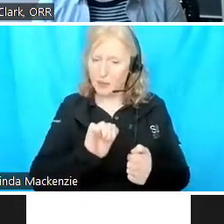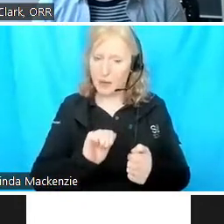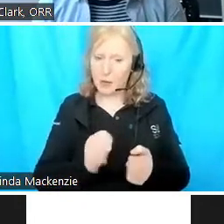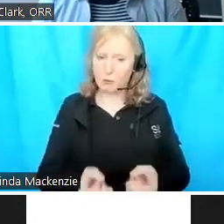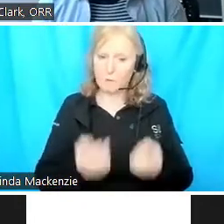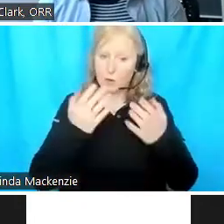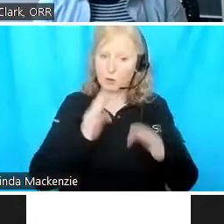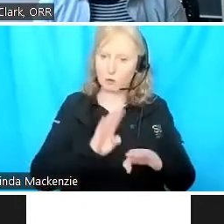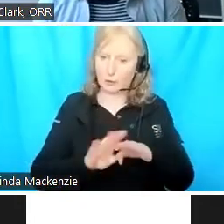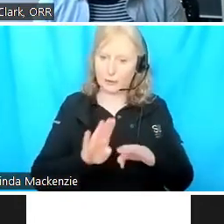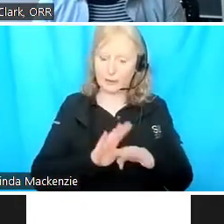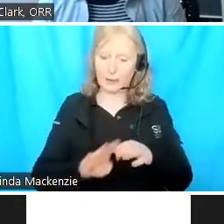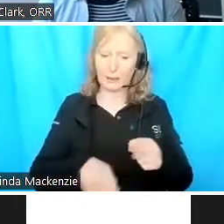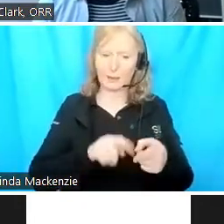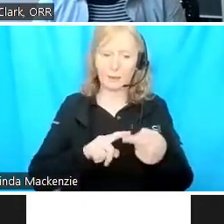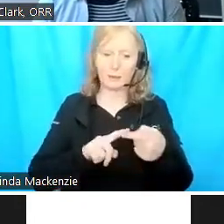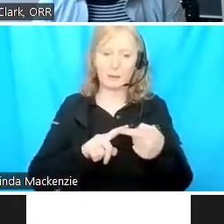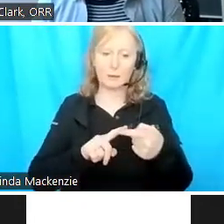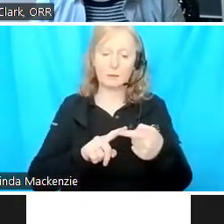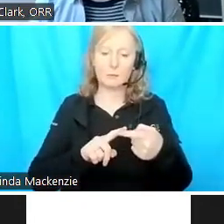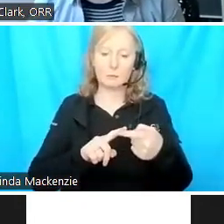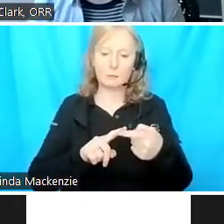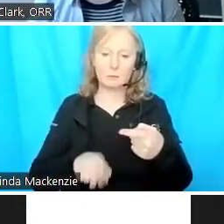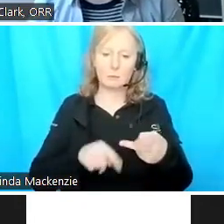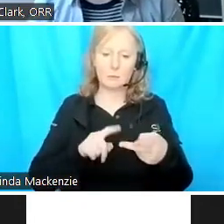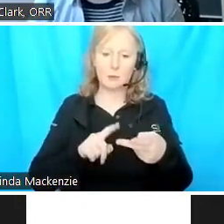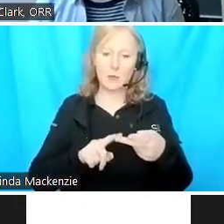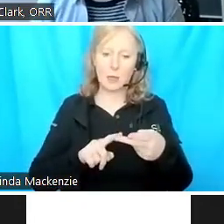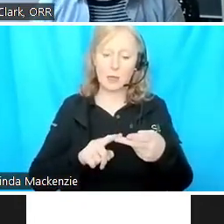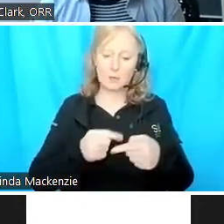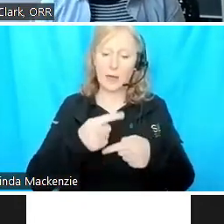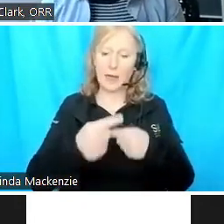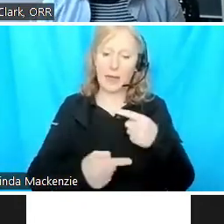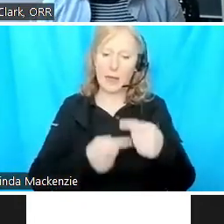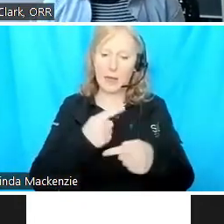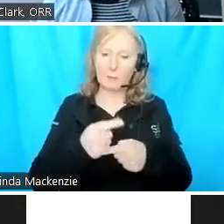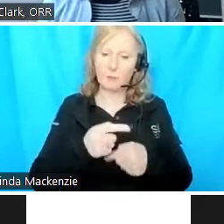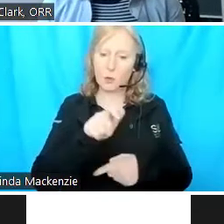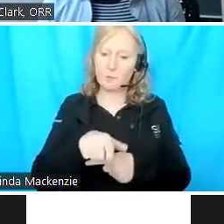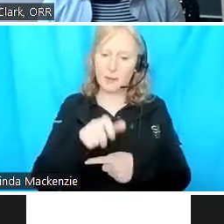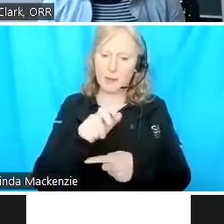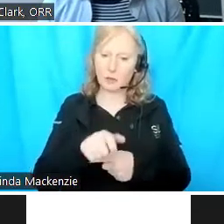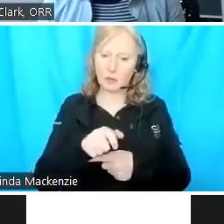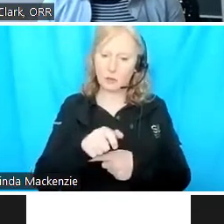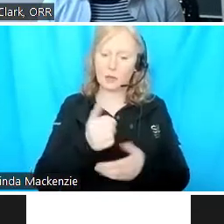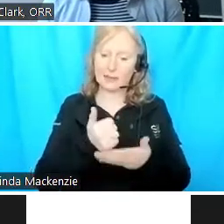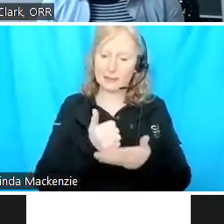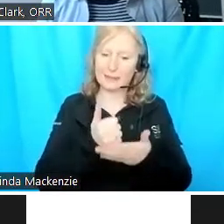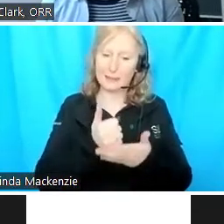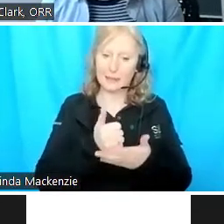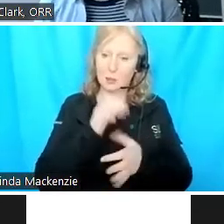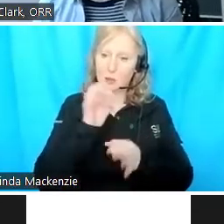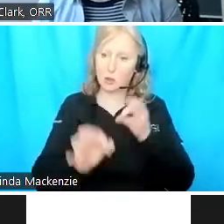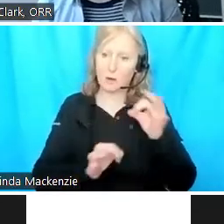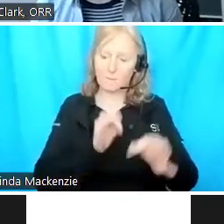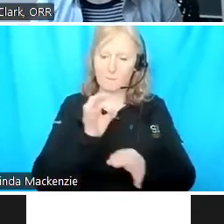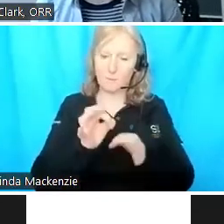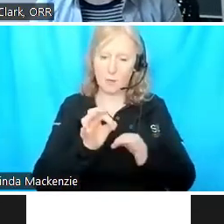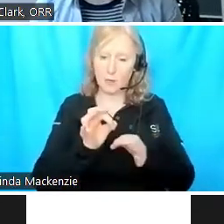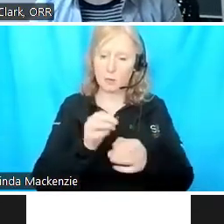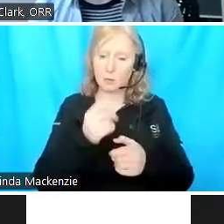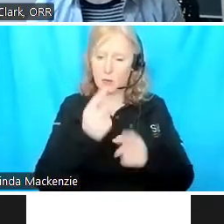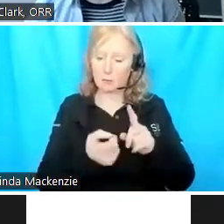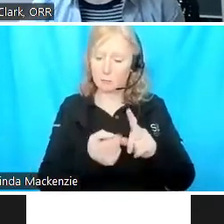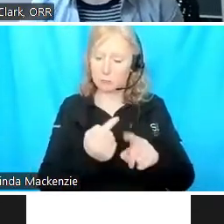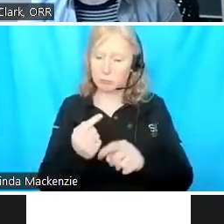training. We deliver an annual passenger assist survey, which captures the experience of around 5,000